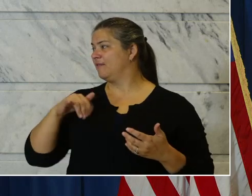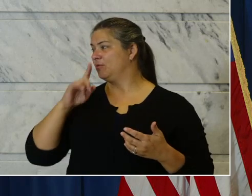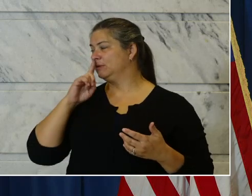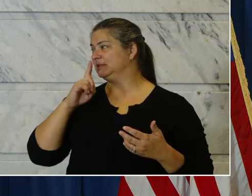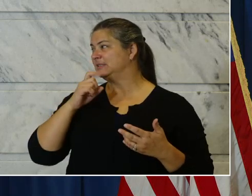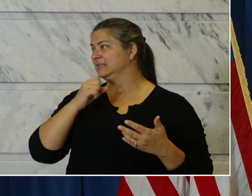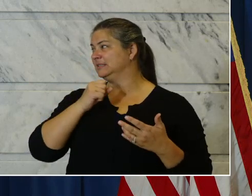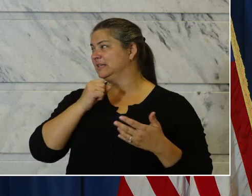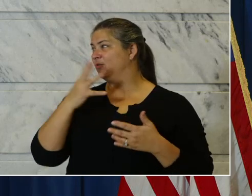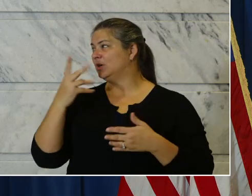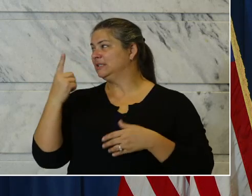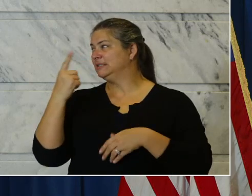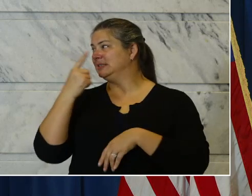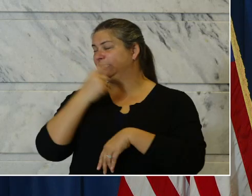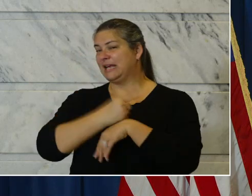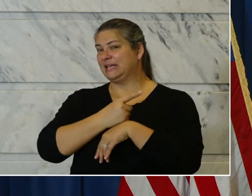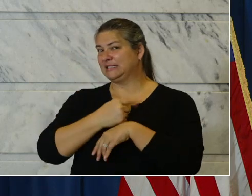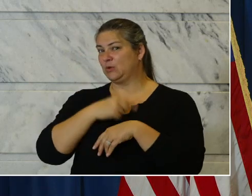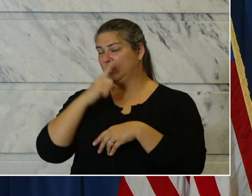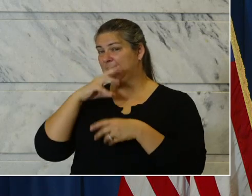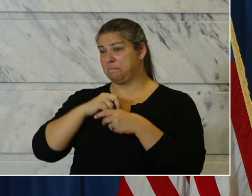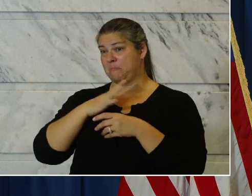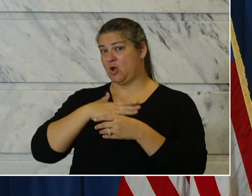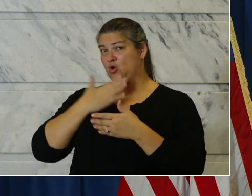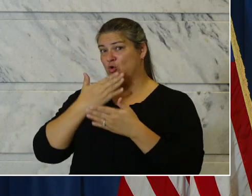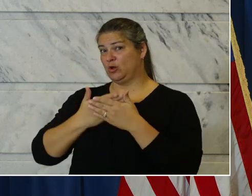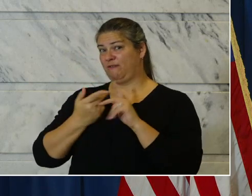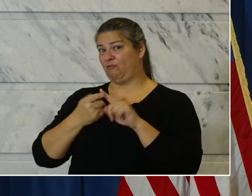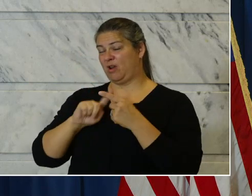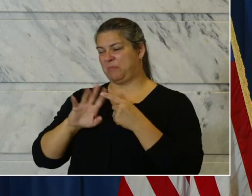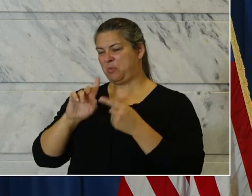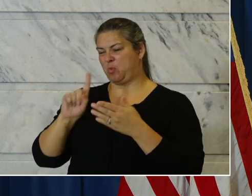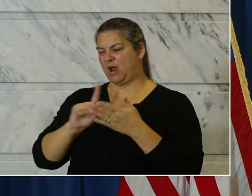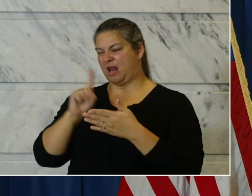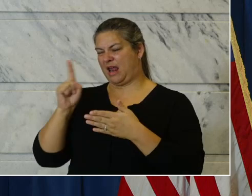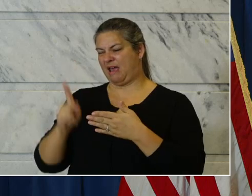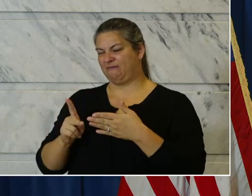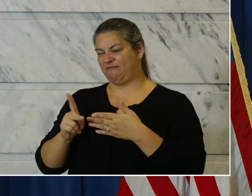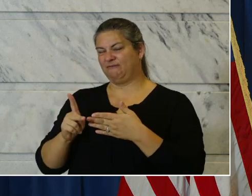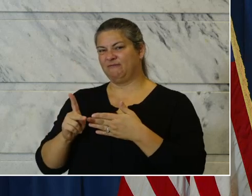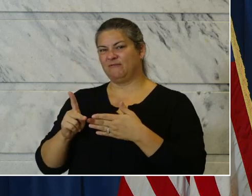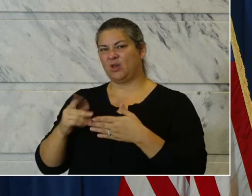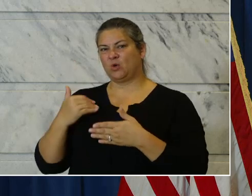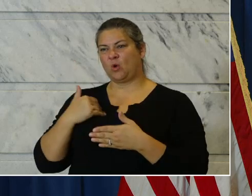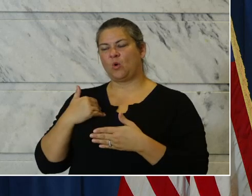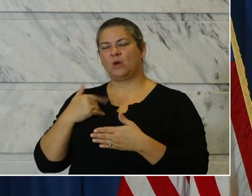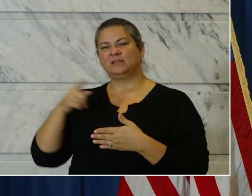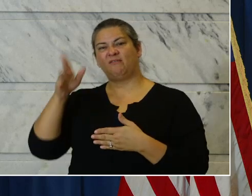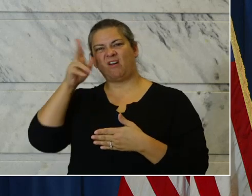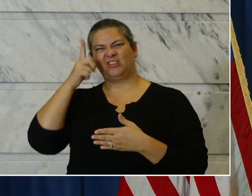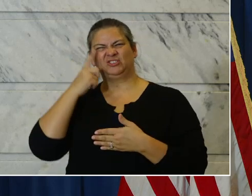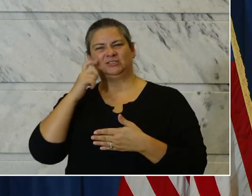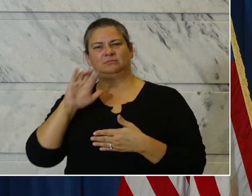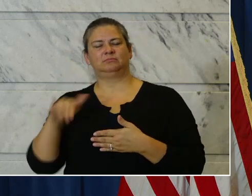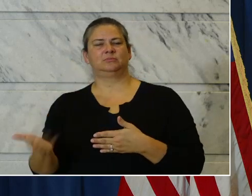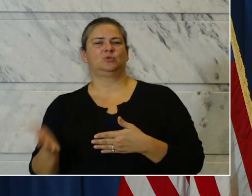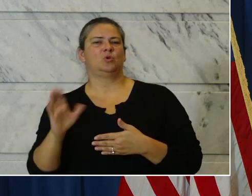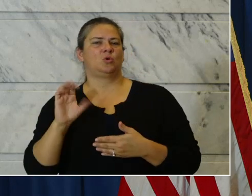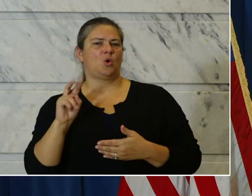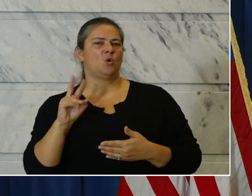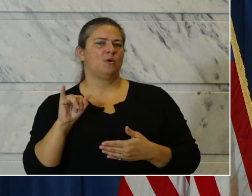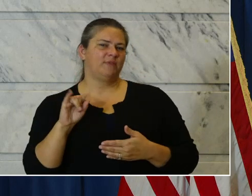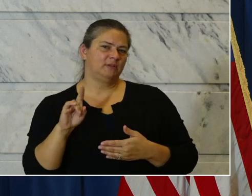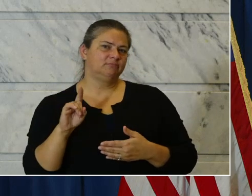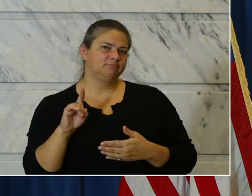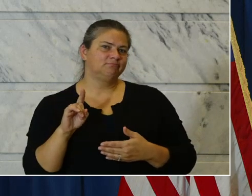days, got a text from a good friend about an hour and a half ago who just lost his dad to COVID. Anybody want to